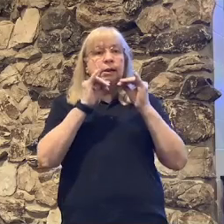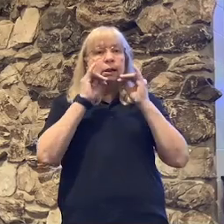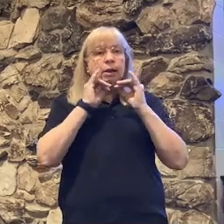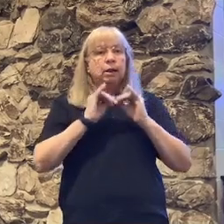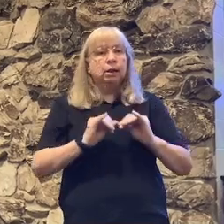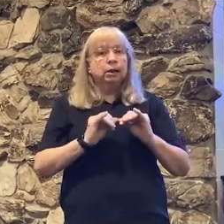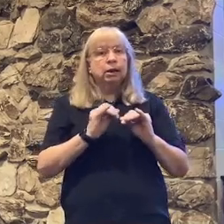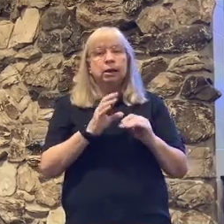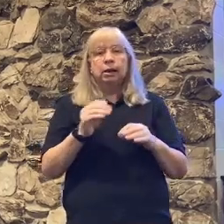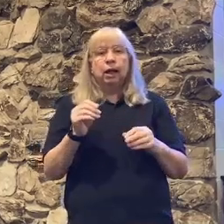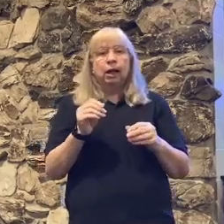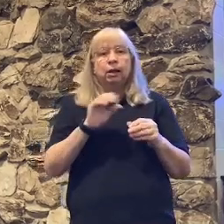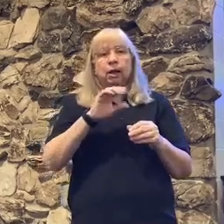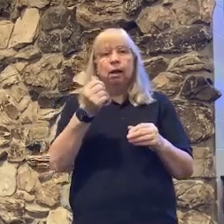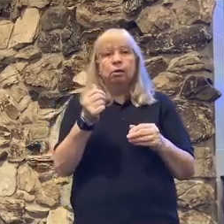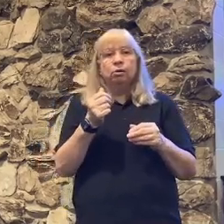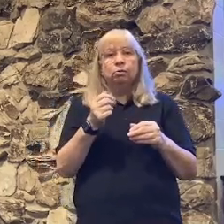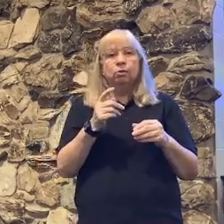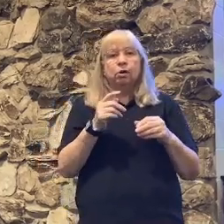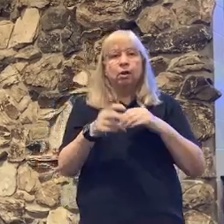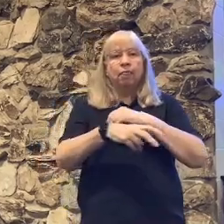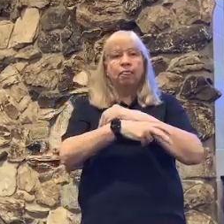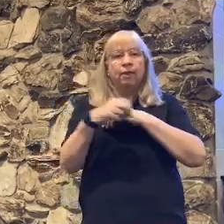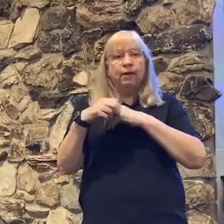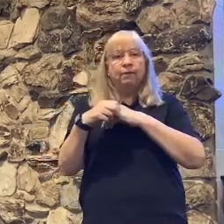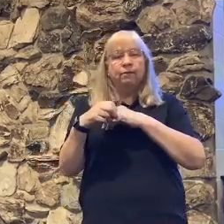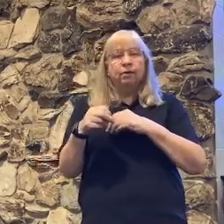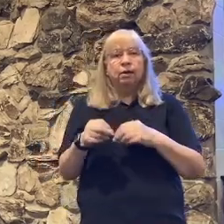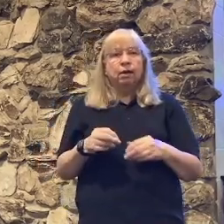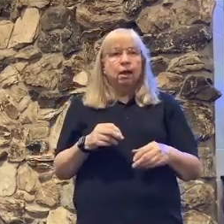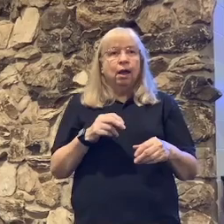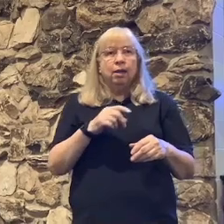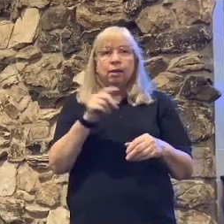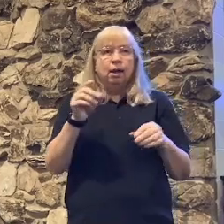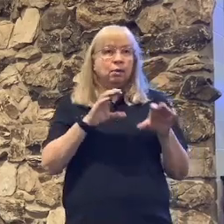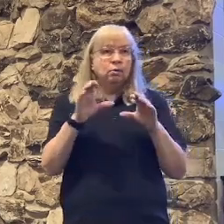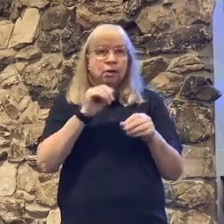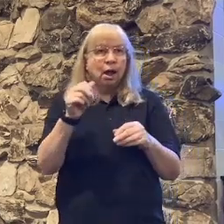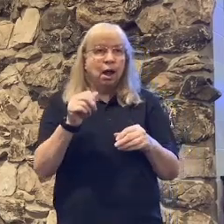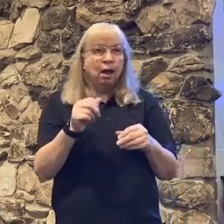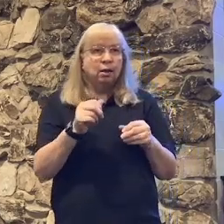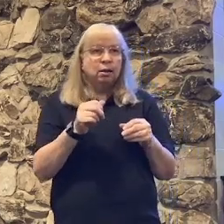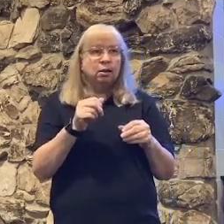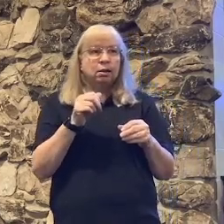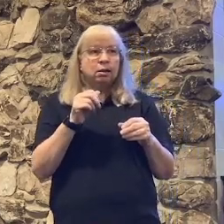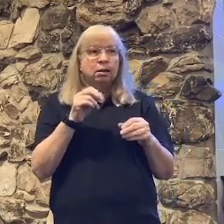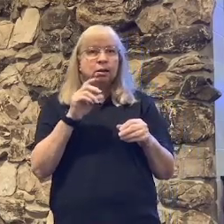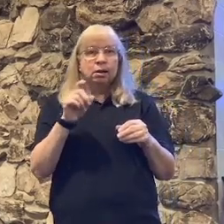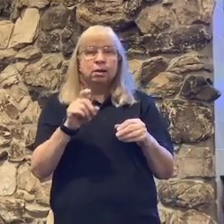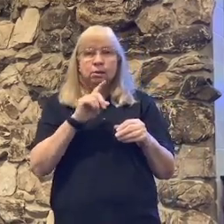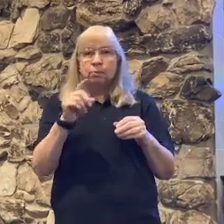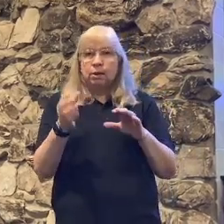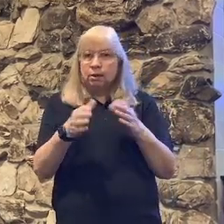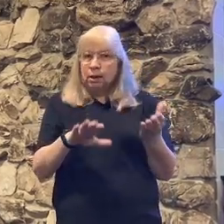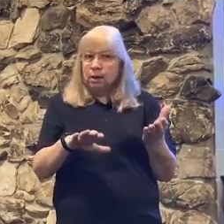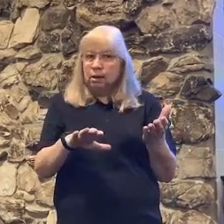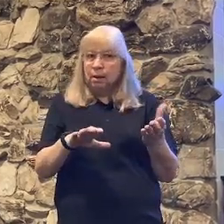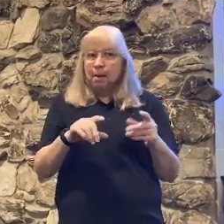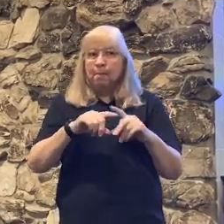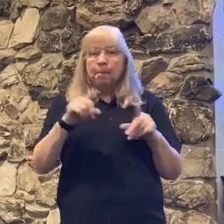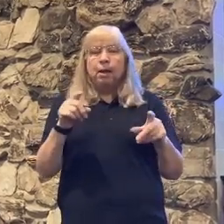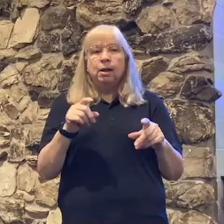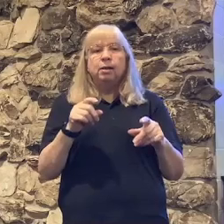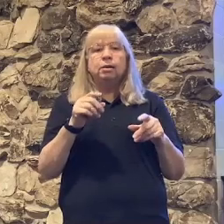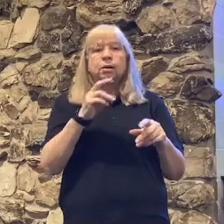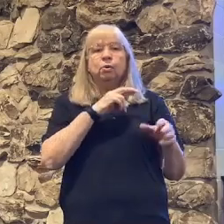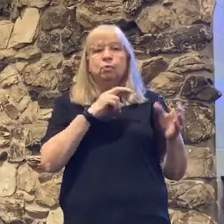Simple things, right? They don't deserve death. But this was the Romans' way